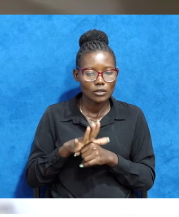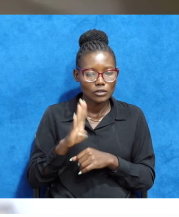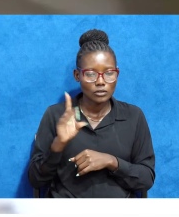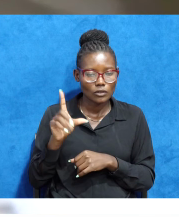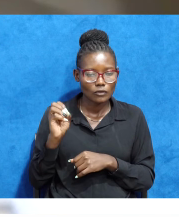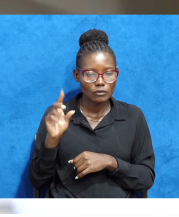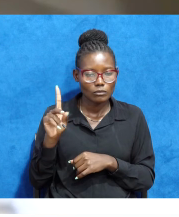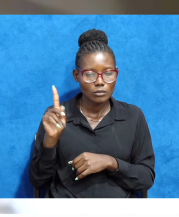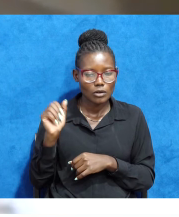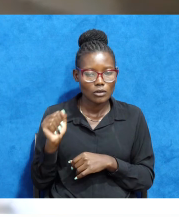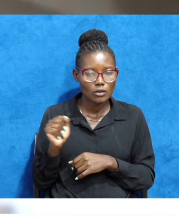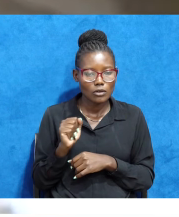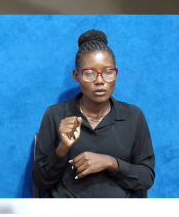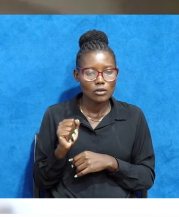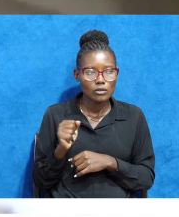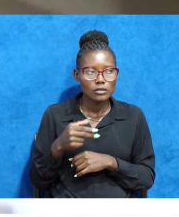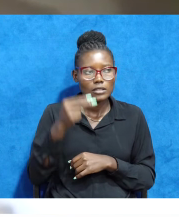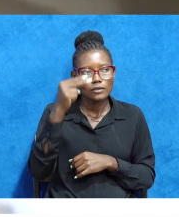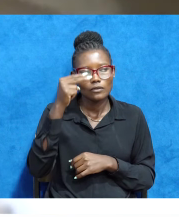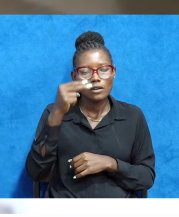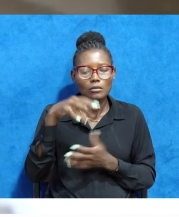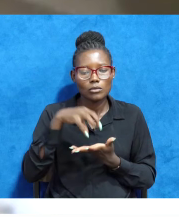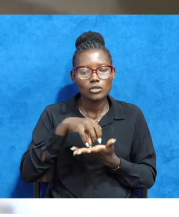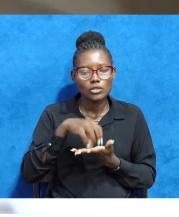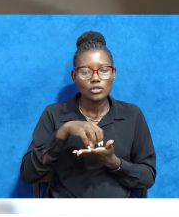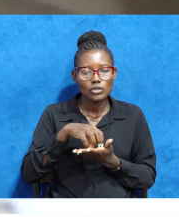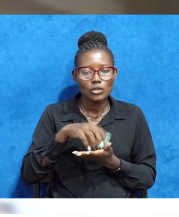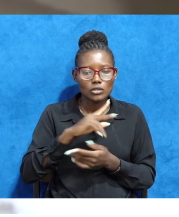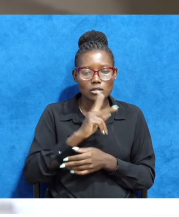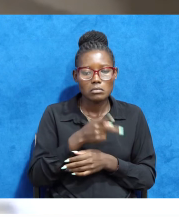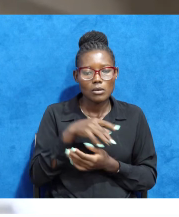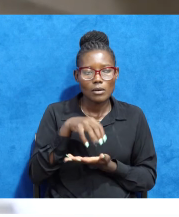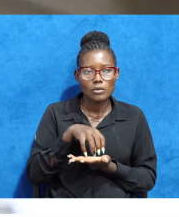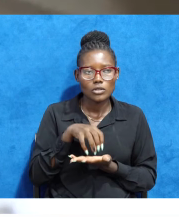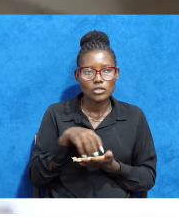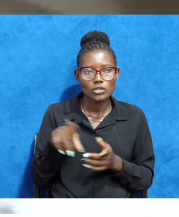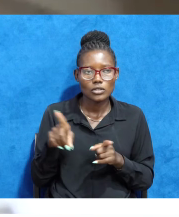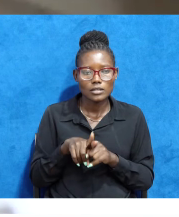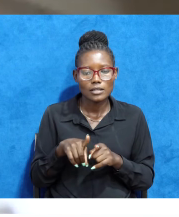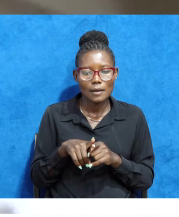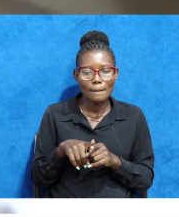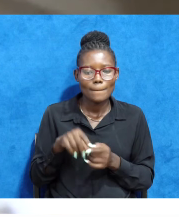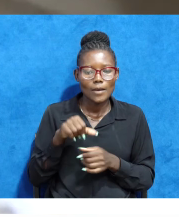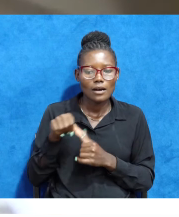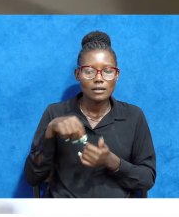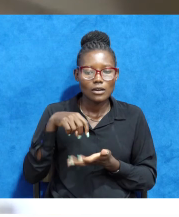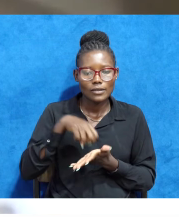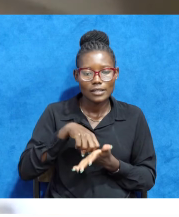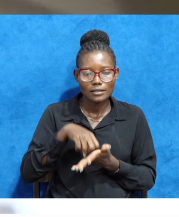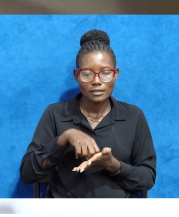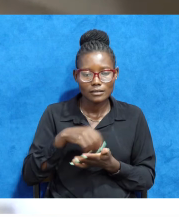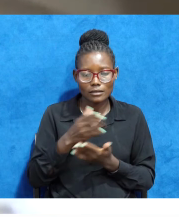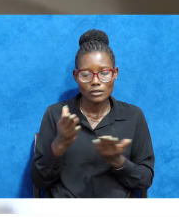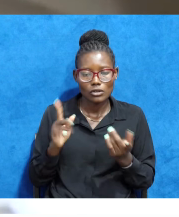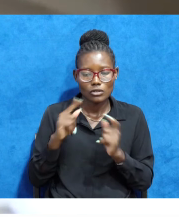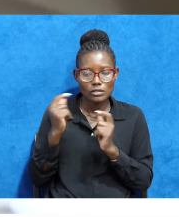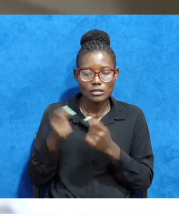strong. If you have a huge front squat, you're probably able to stand up most of your cleans. But at the same time, if you are able to do a lot of cleans off